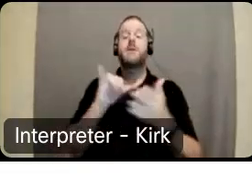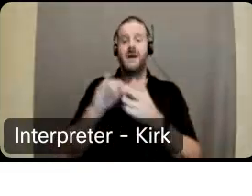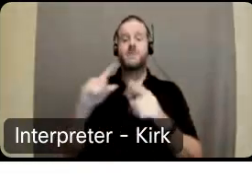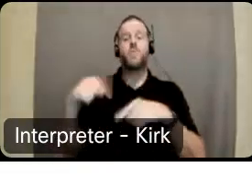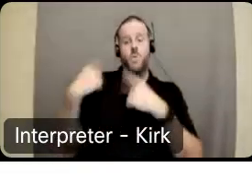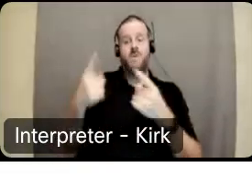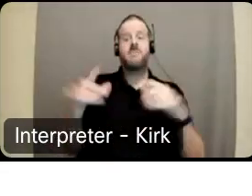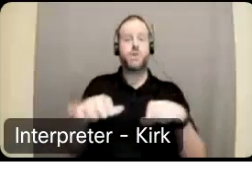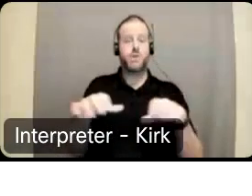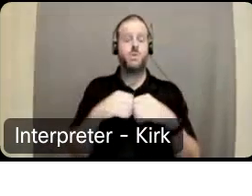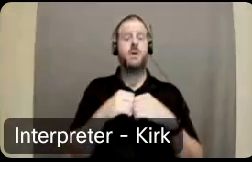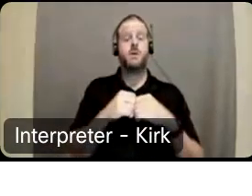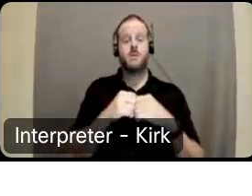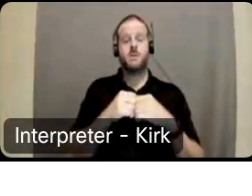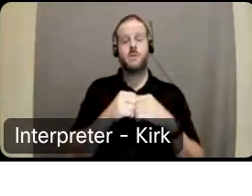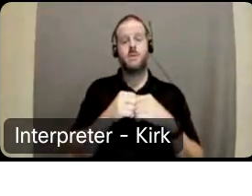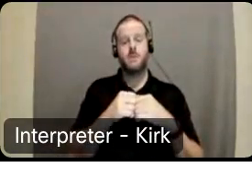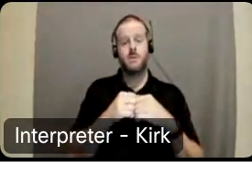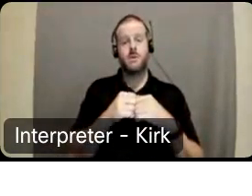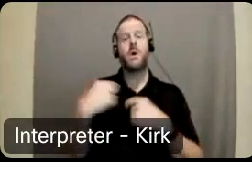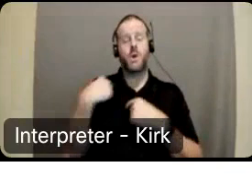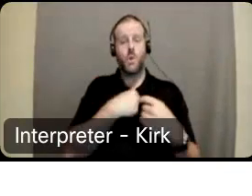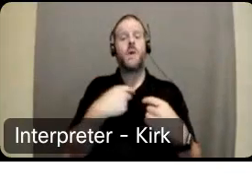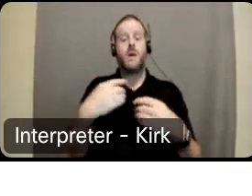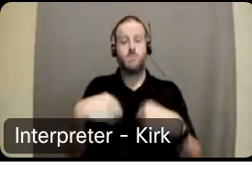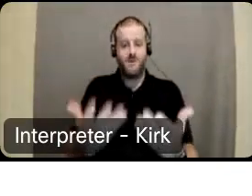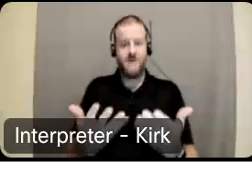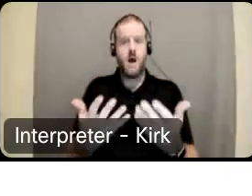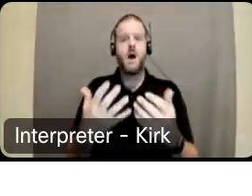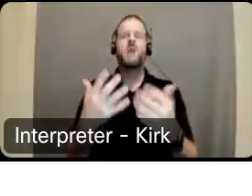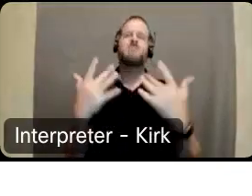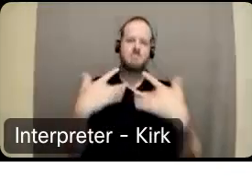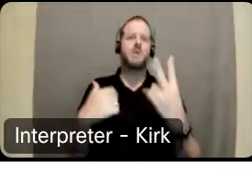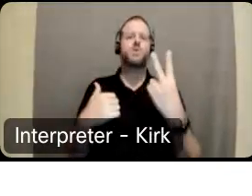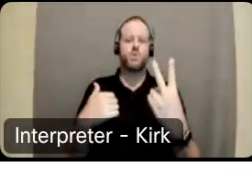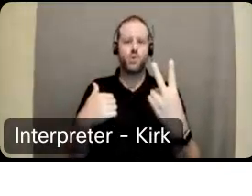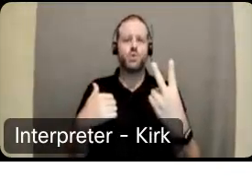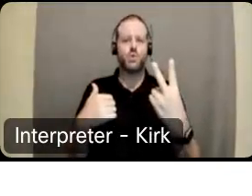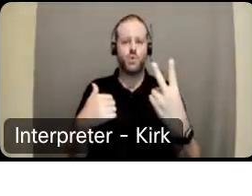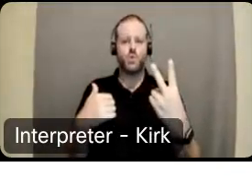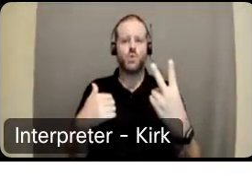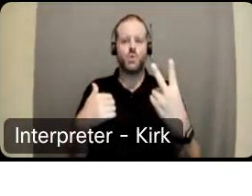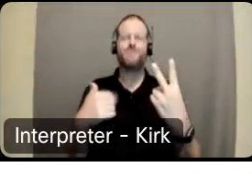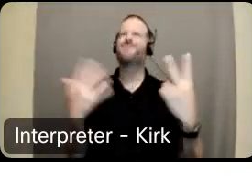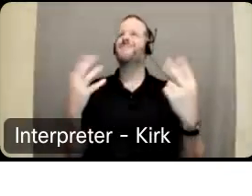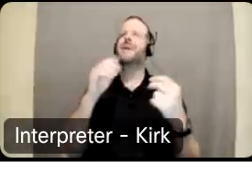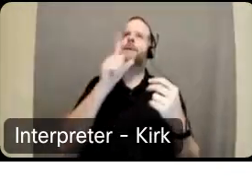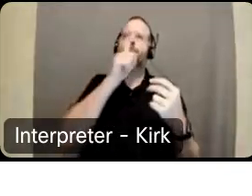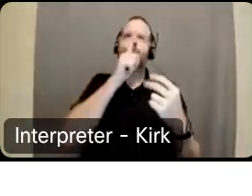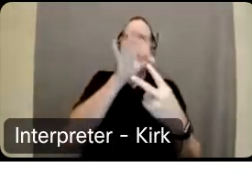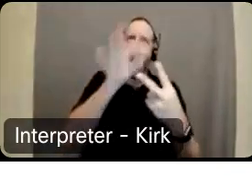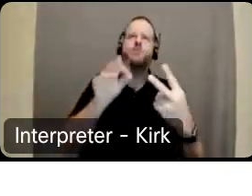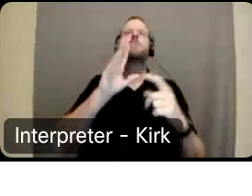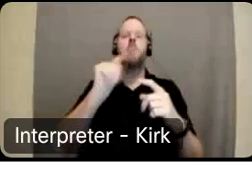the past. We provide usually two, I wouldn't say options. There's two ways